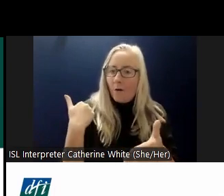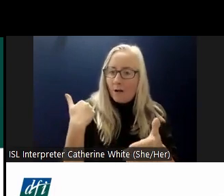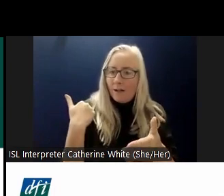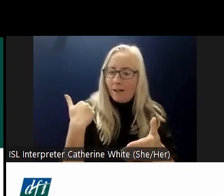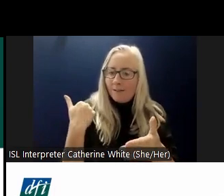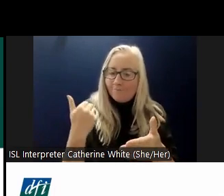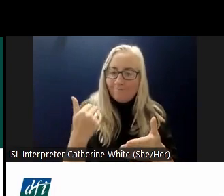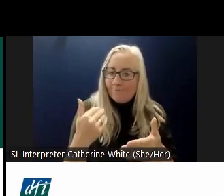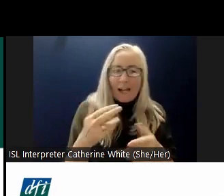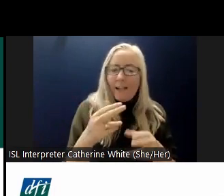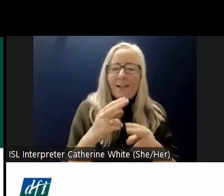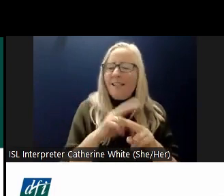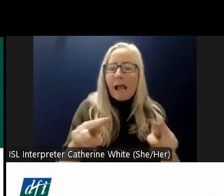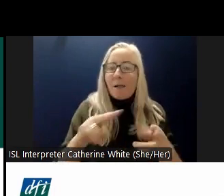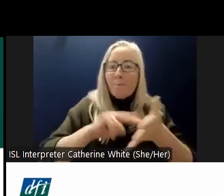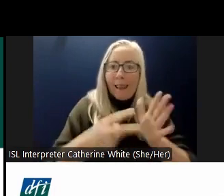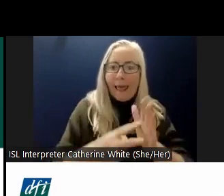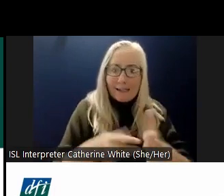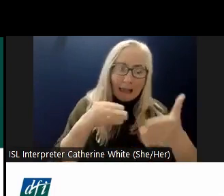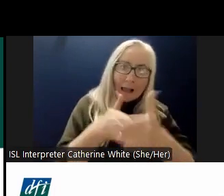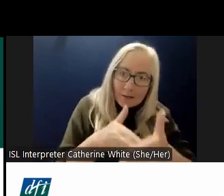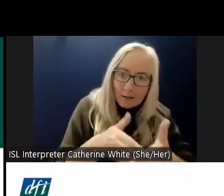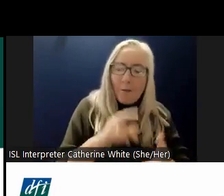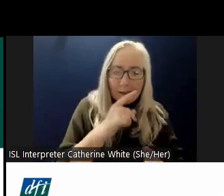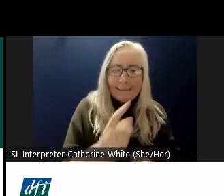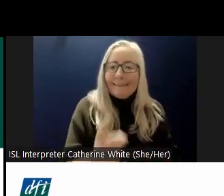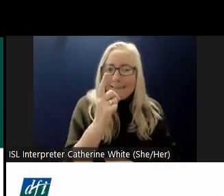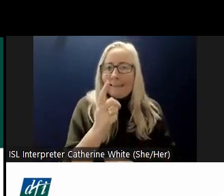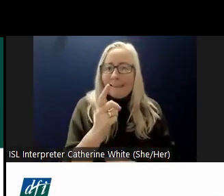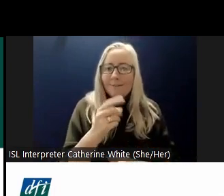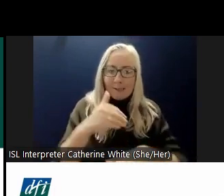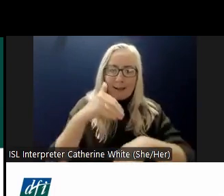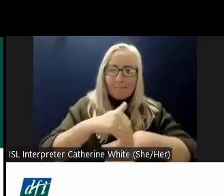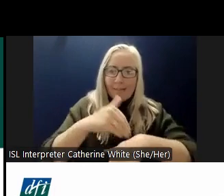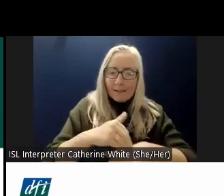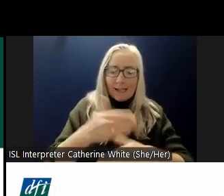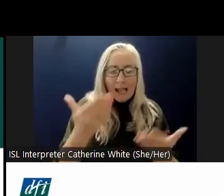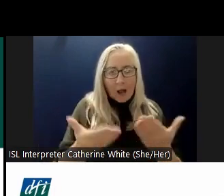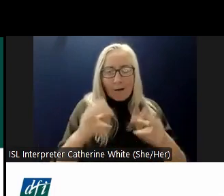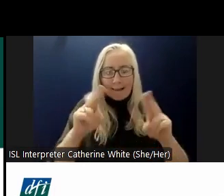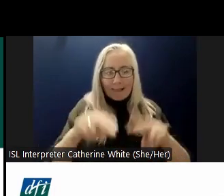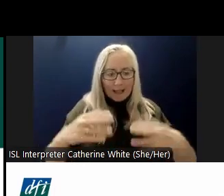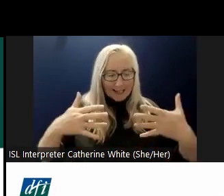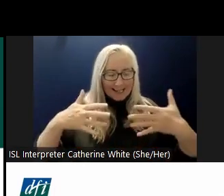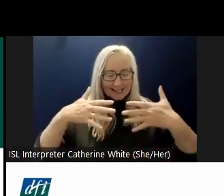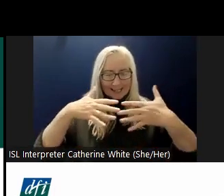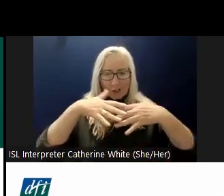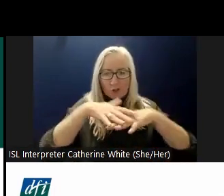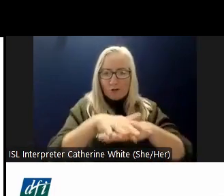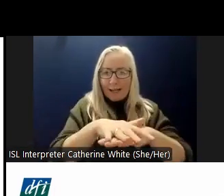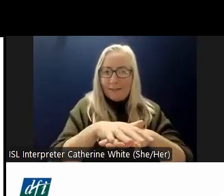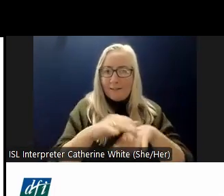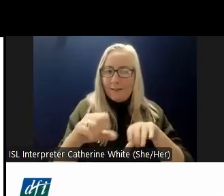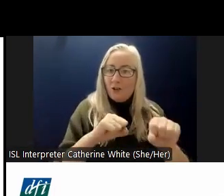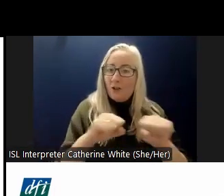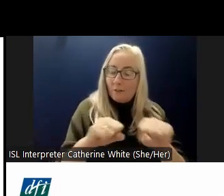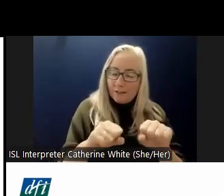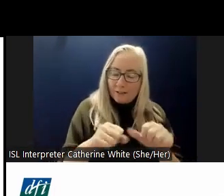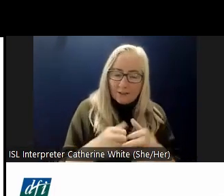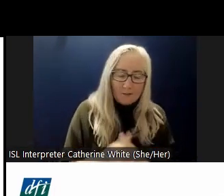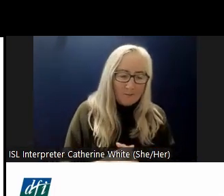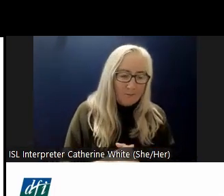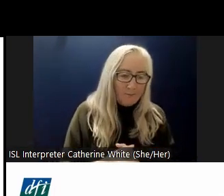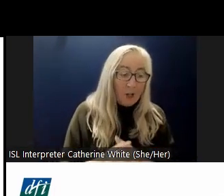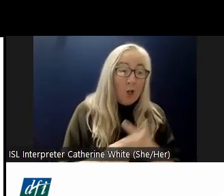inadvertently, unintentionally, but were there and obstructed integration of the services.